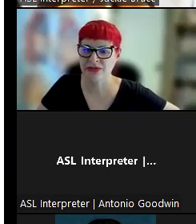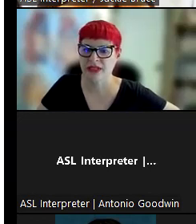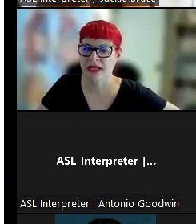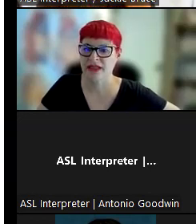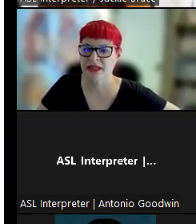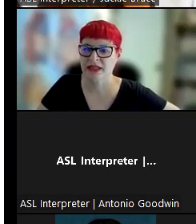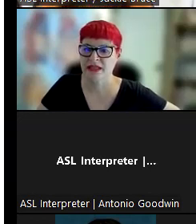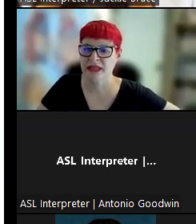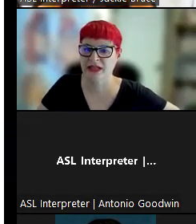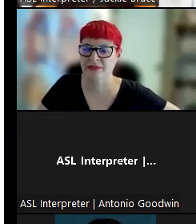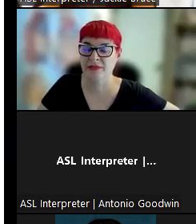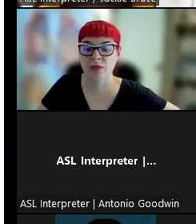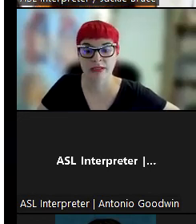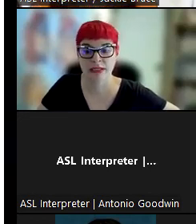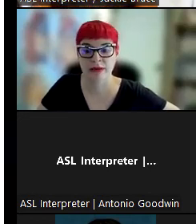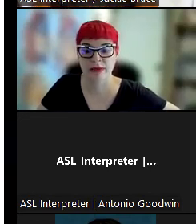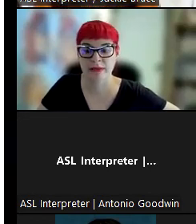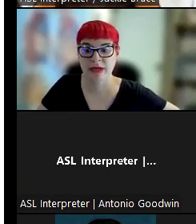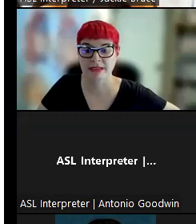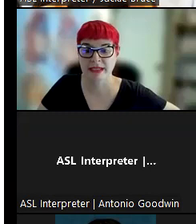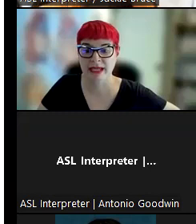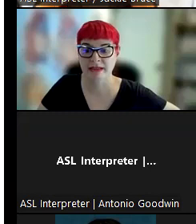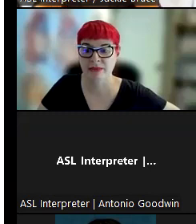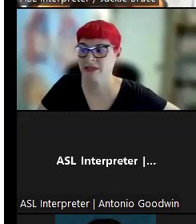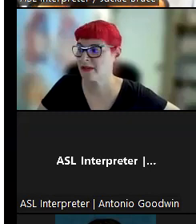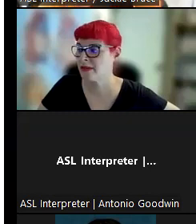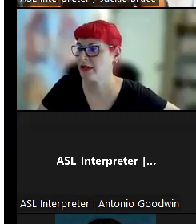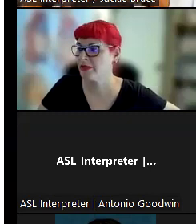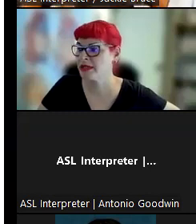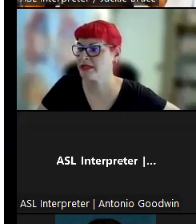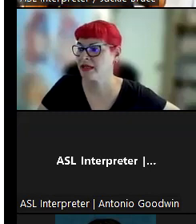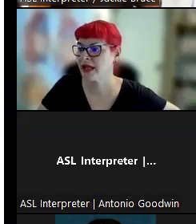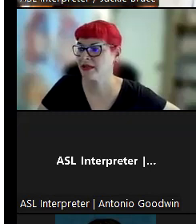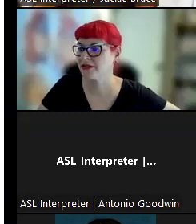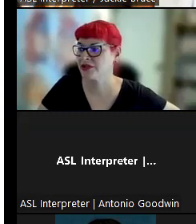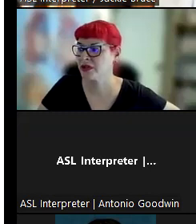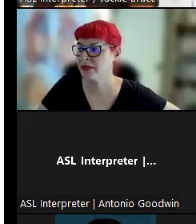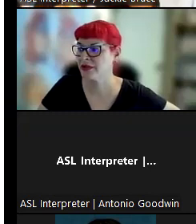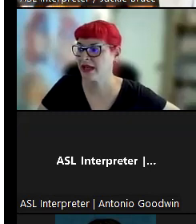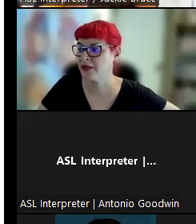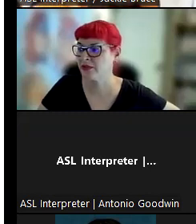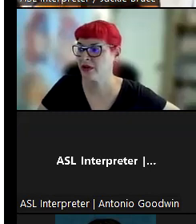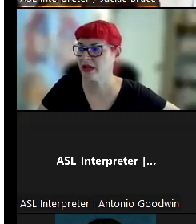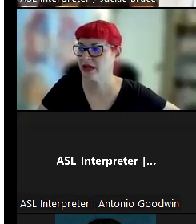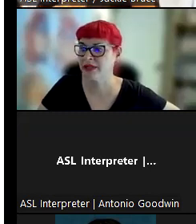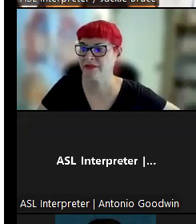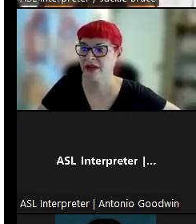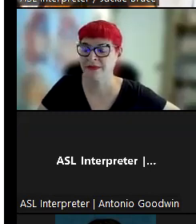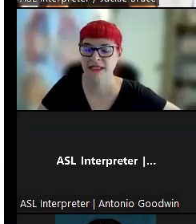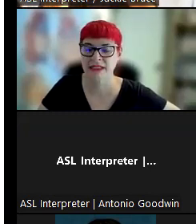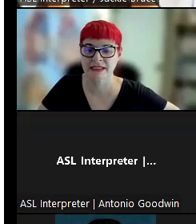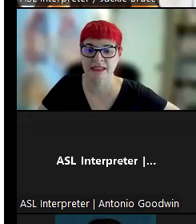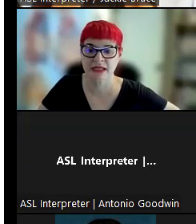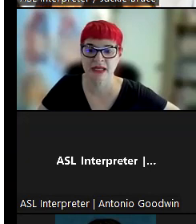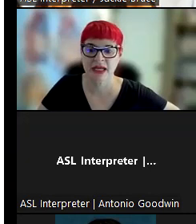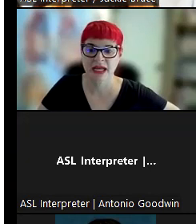health. And then if people want to talk about monkeypox again, we can talk about monkeypox again for sure. I brought that and I've